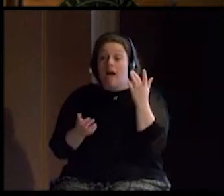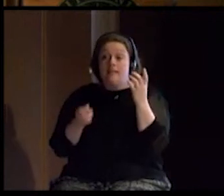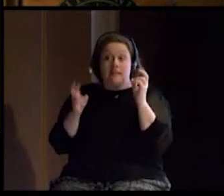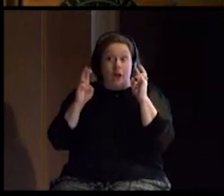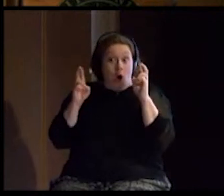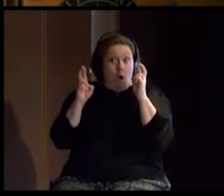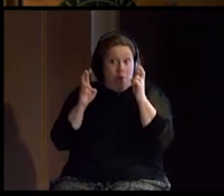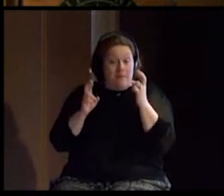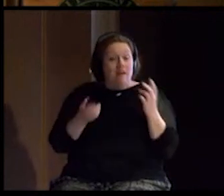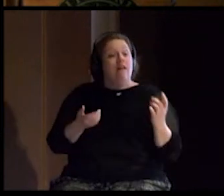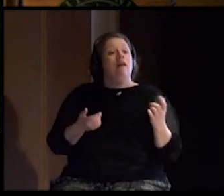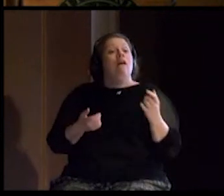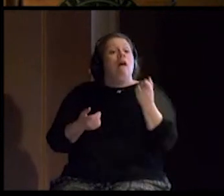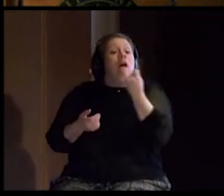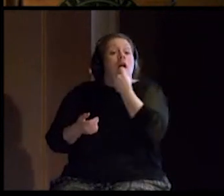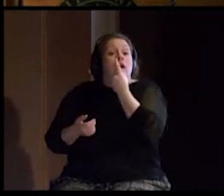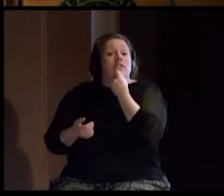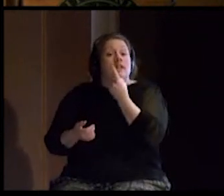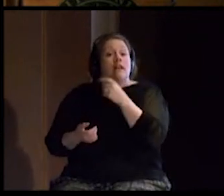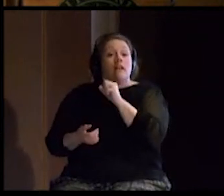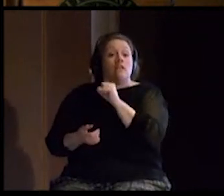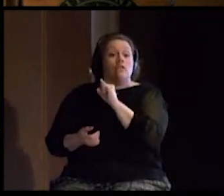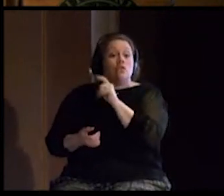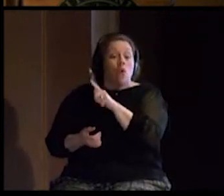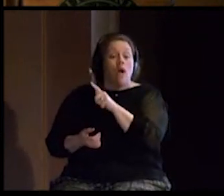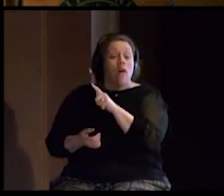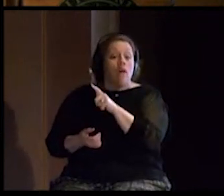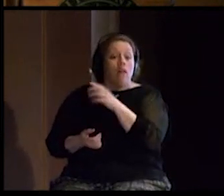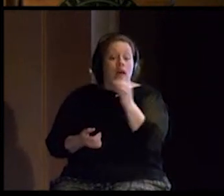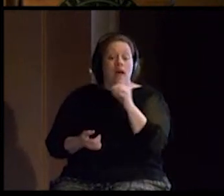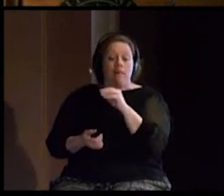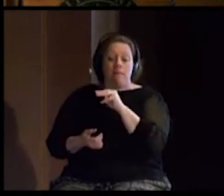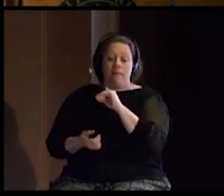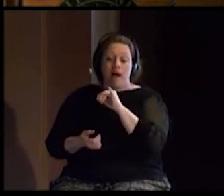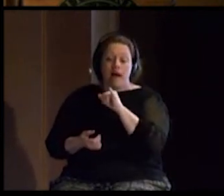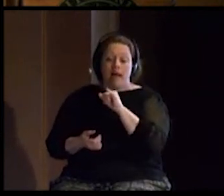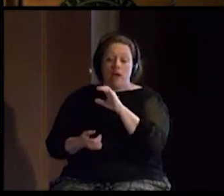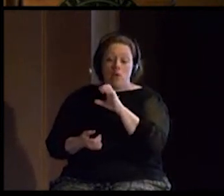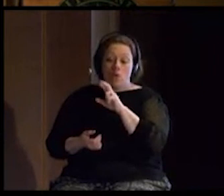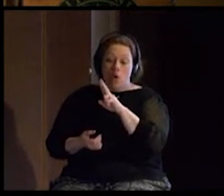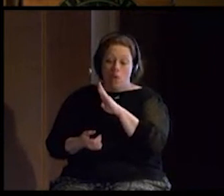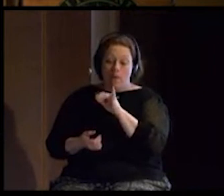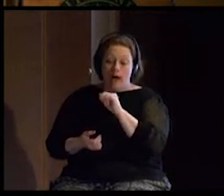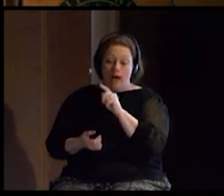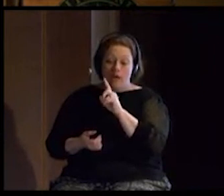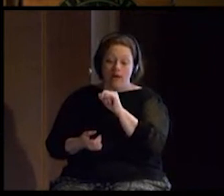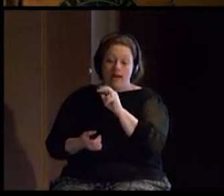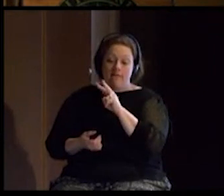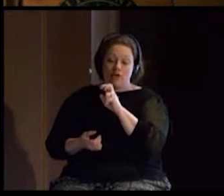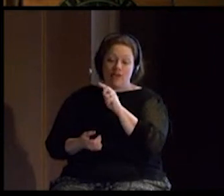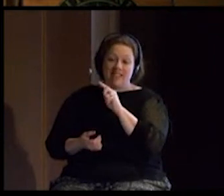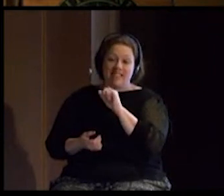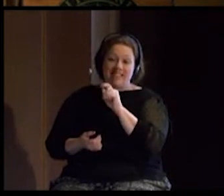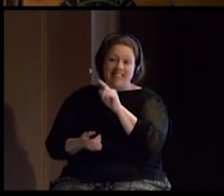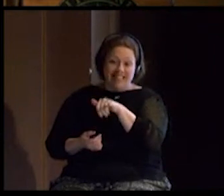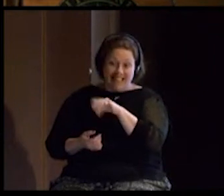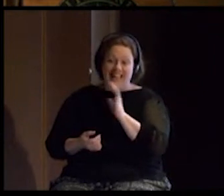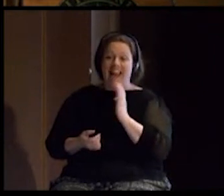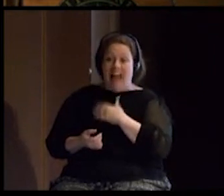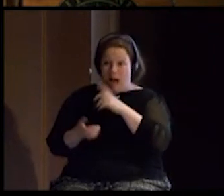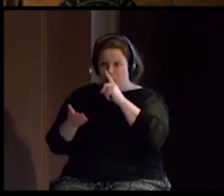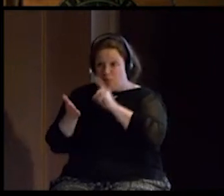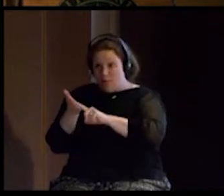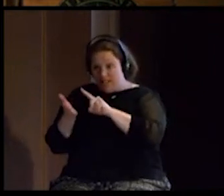that understanding soil microbial diversity in our watersheds will also help them inform and adjust